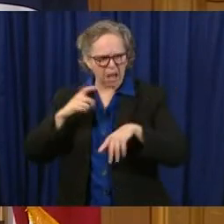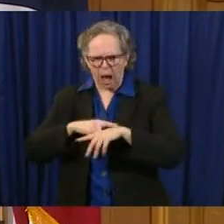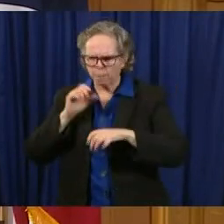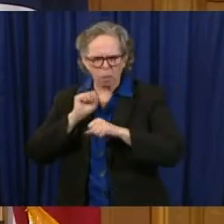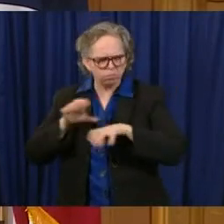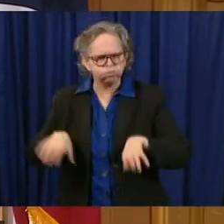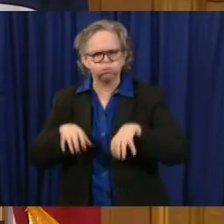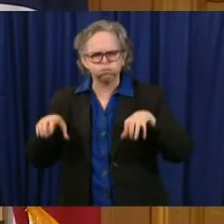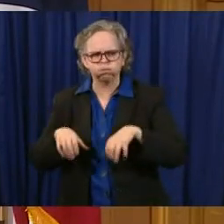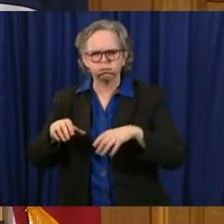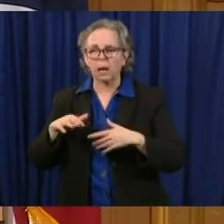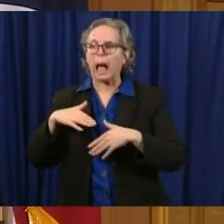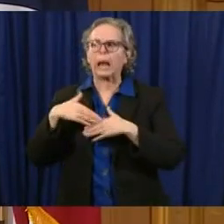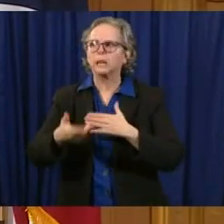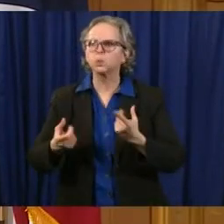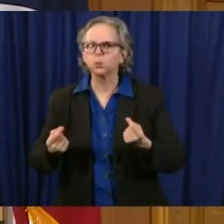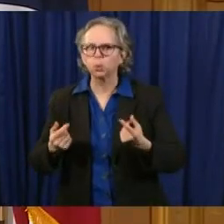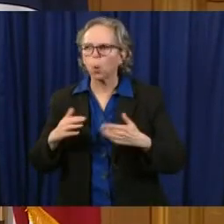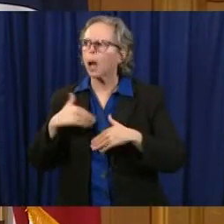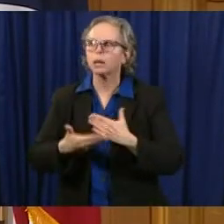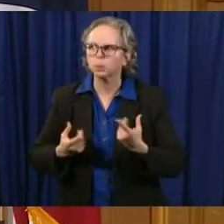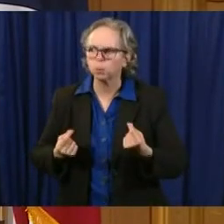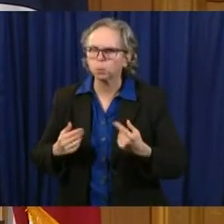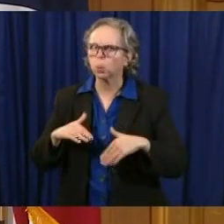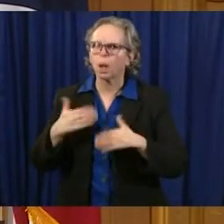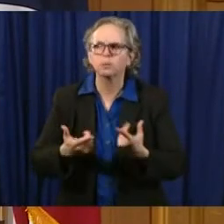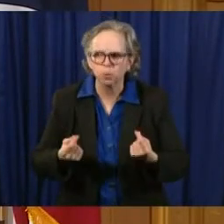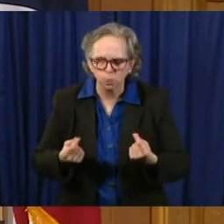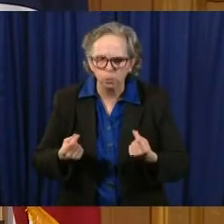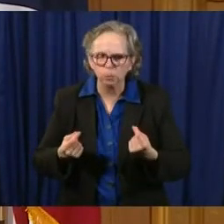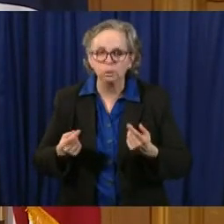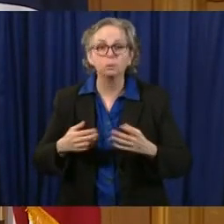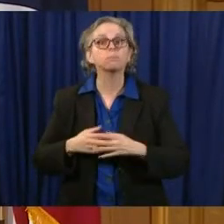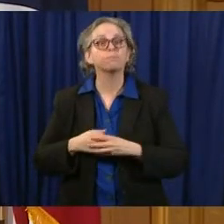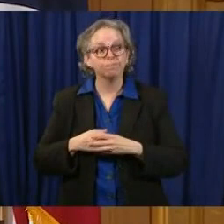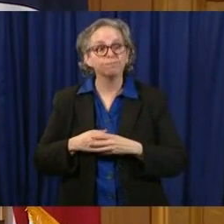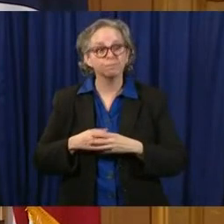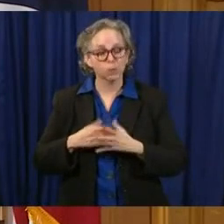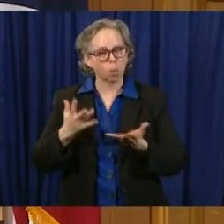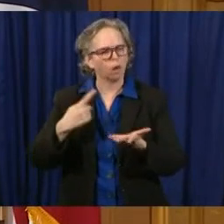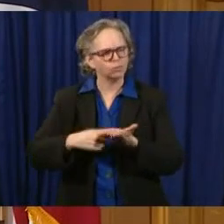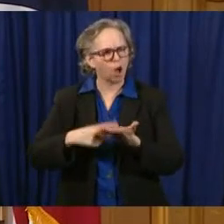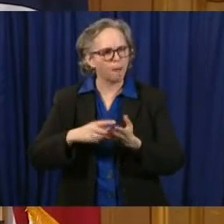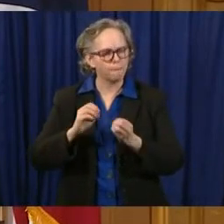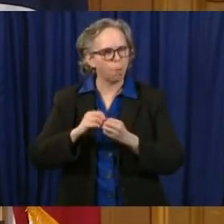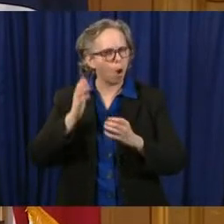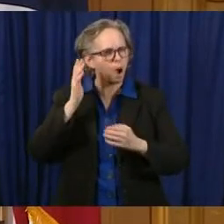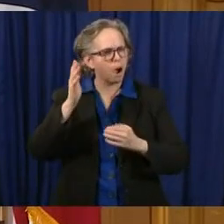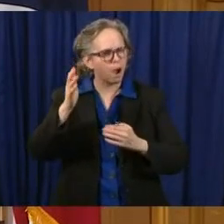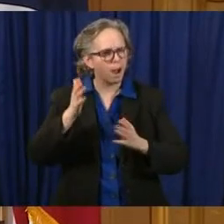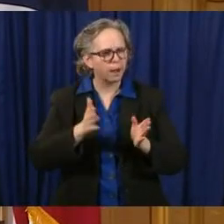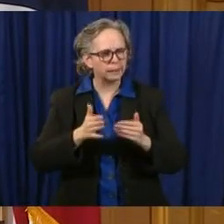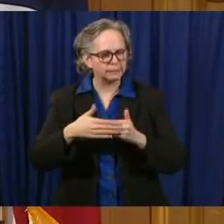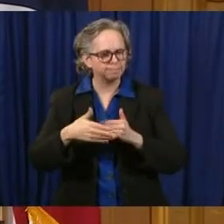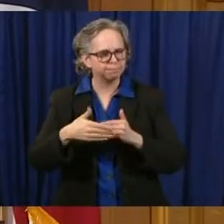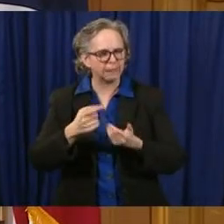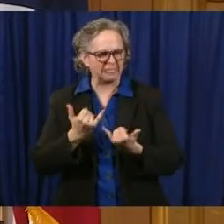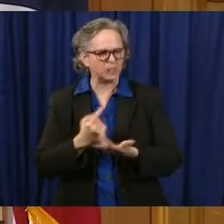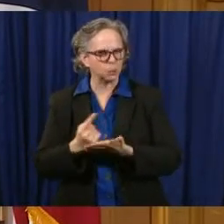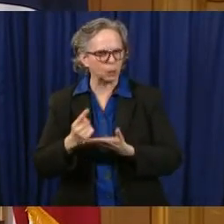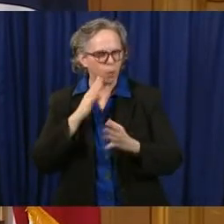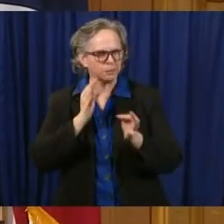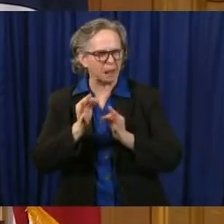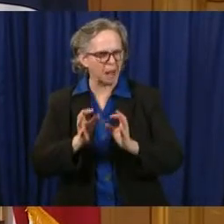be. So we'll be talking about that in the days ahead, and as we kind of lay